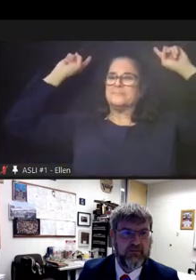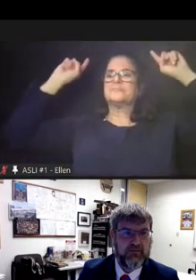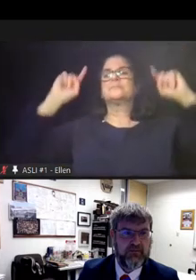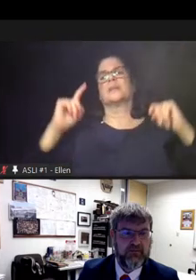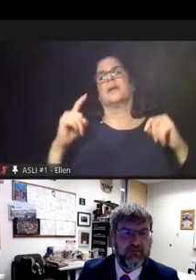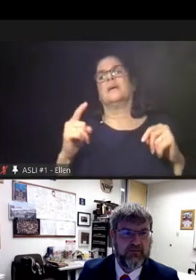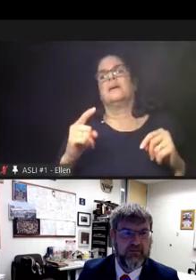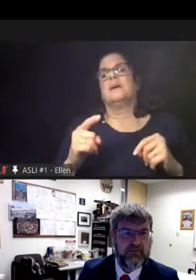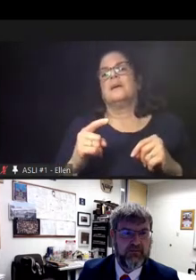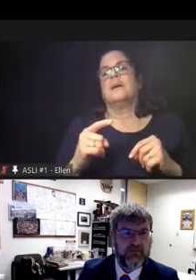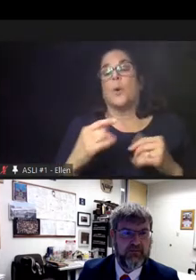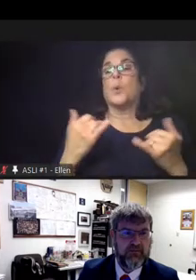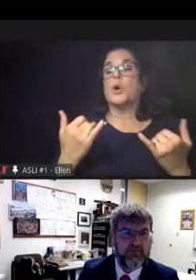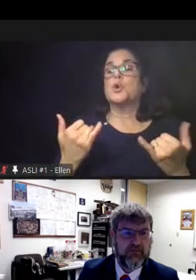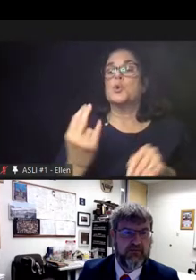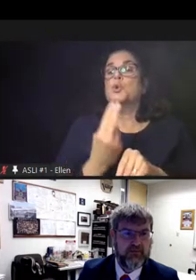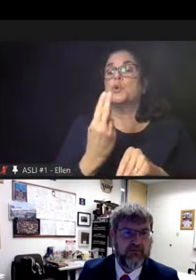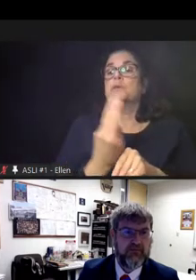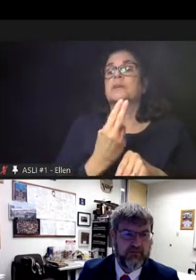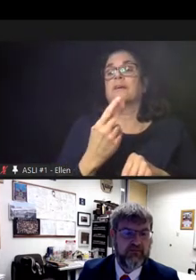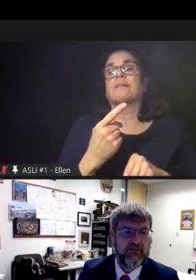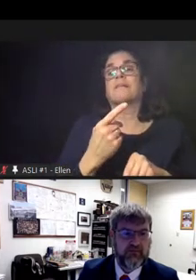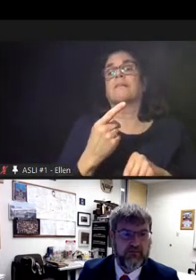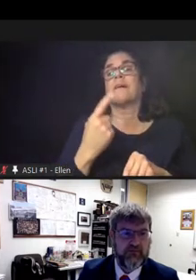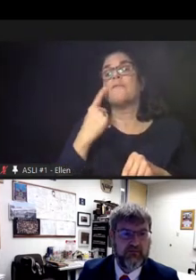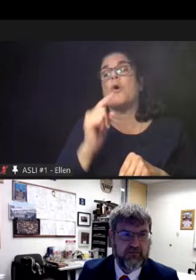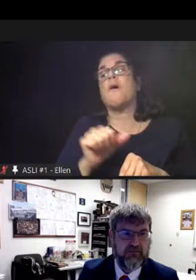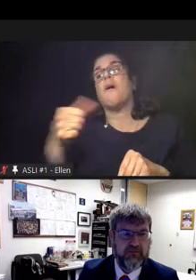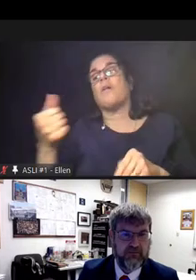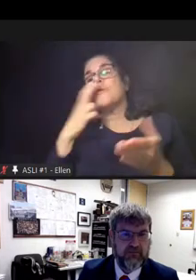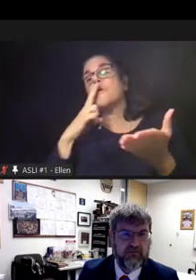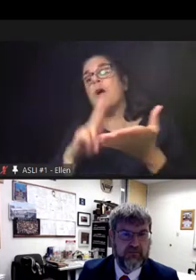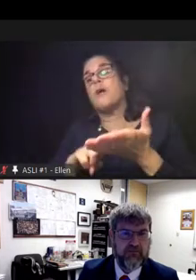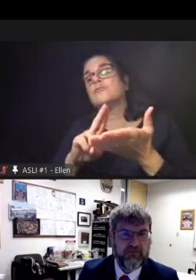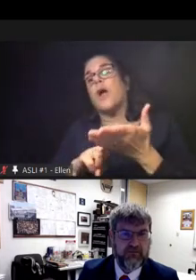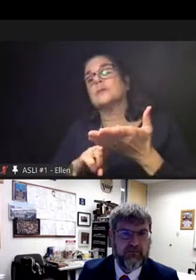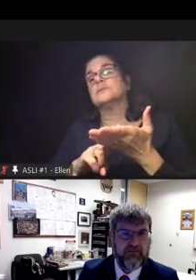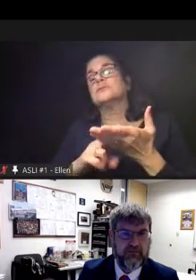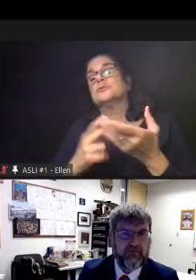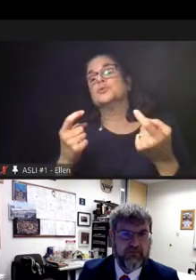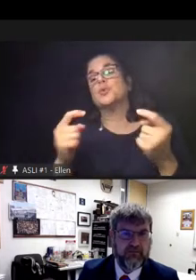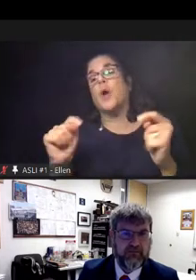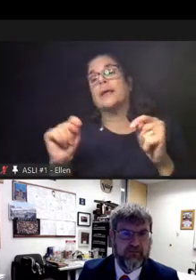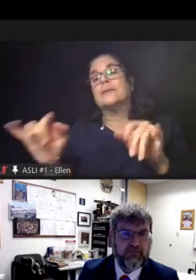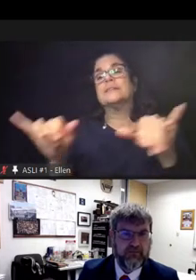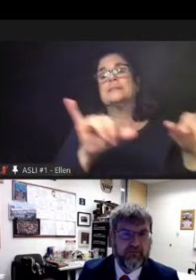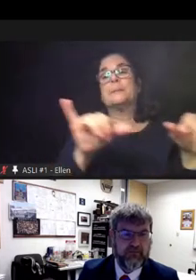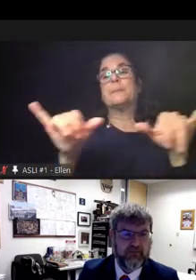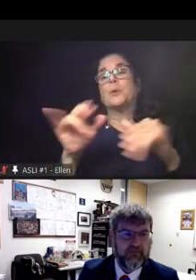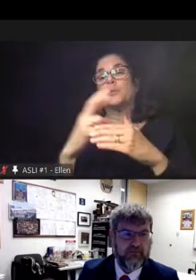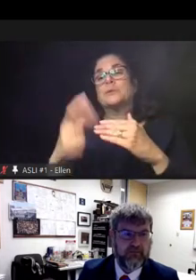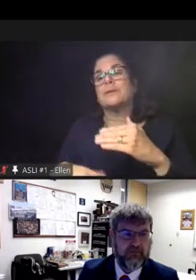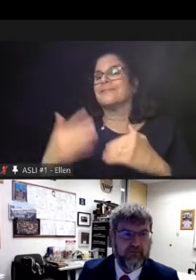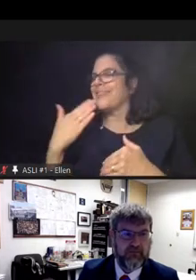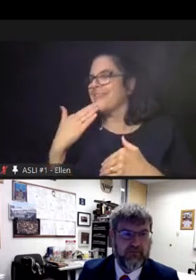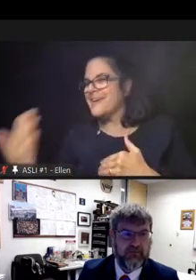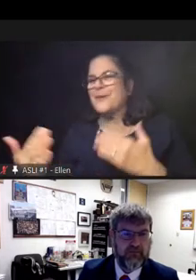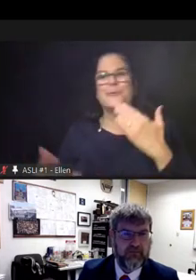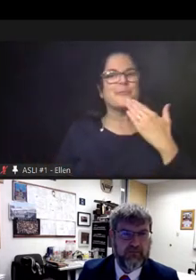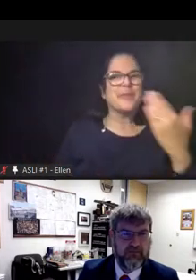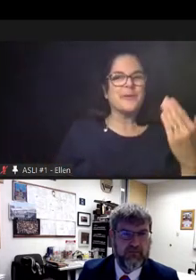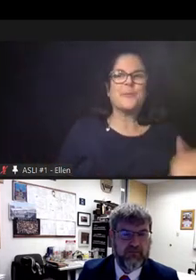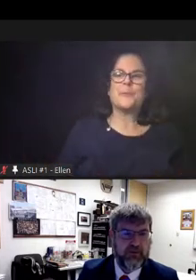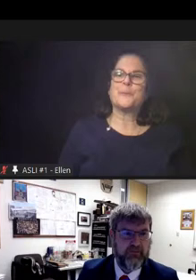now using in other contracts going forward. I think we're going to see similar results. Mm-hmm. Thank you.